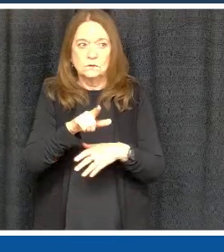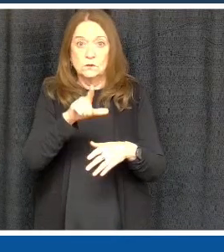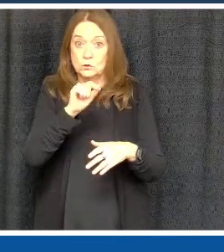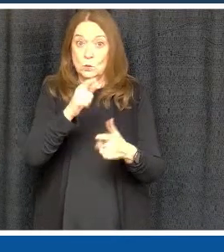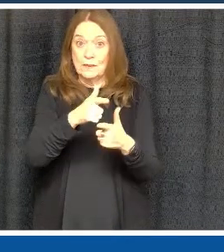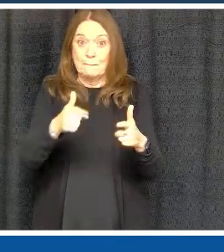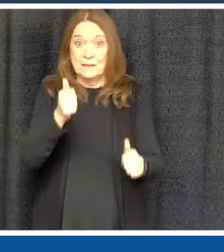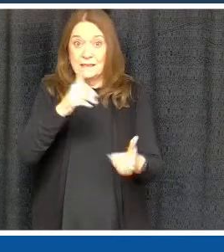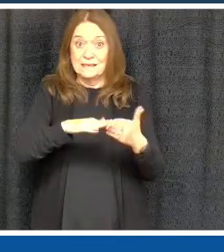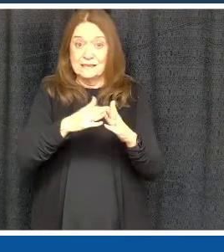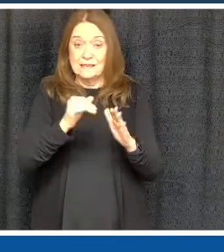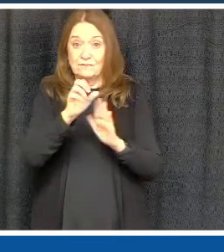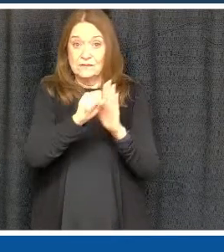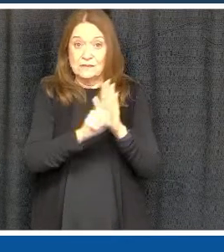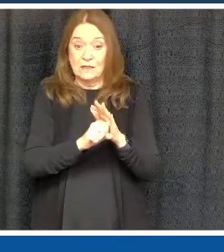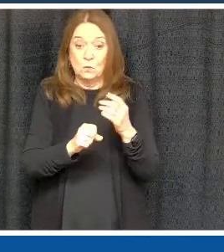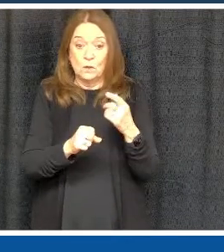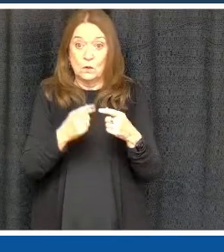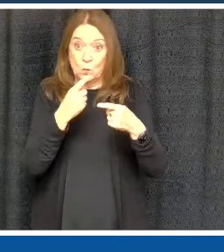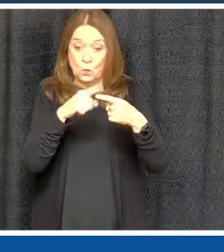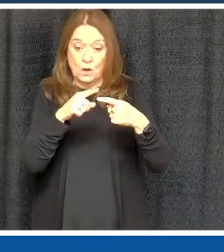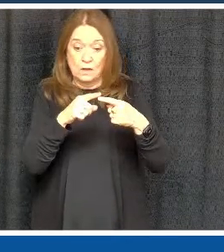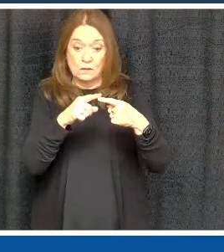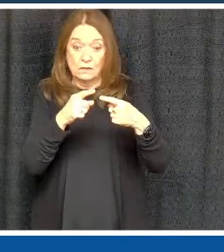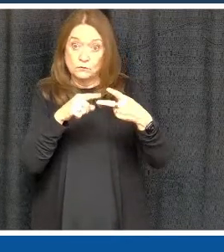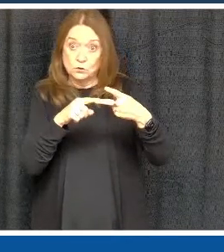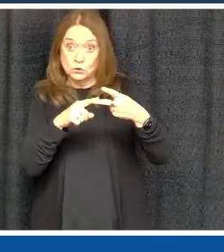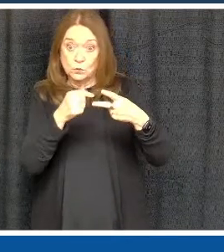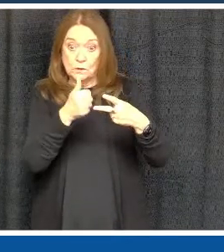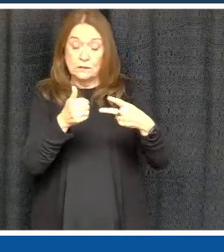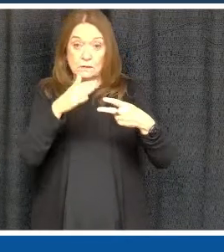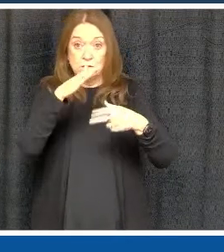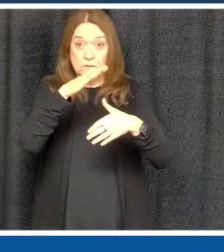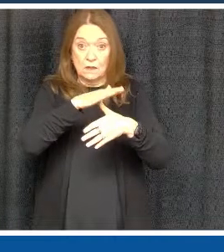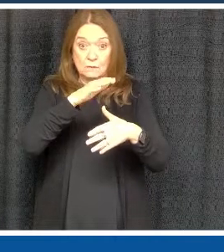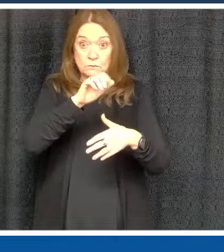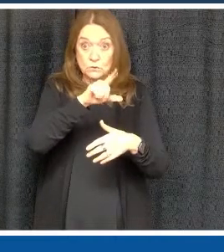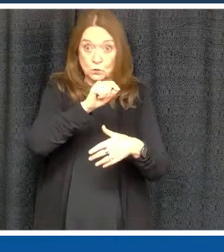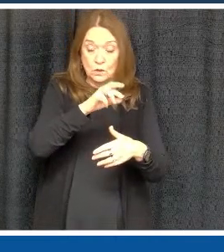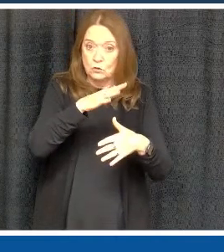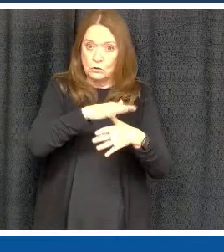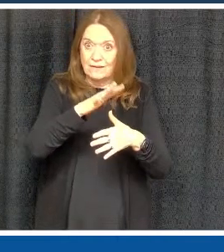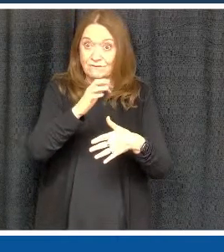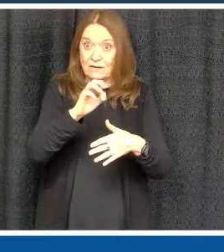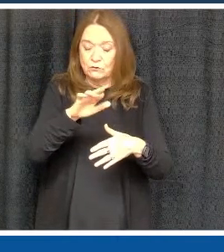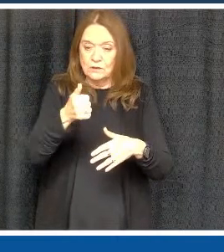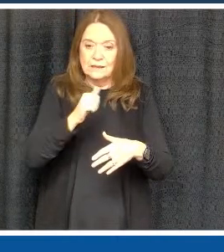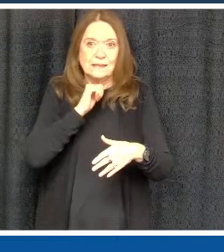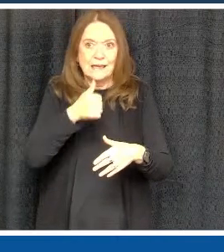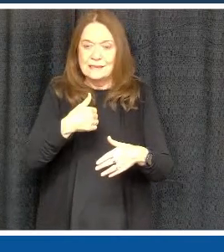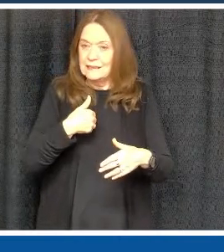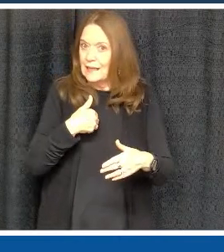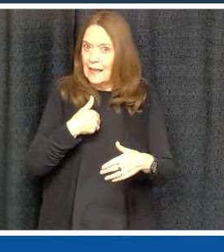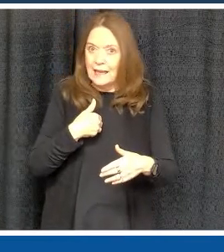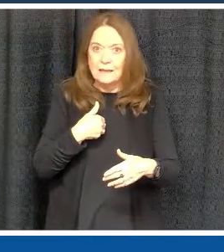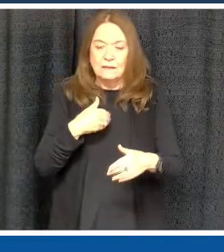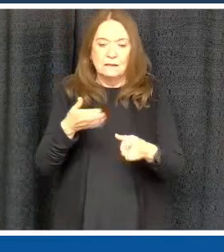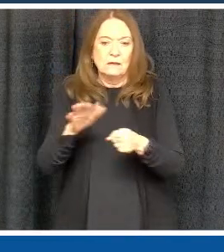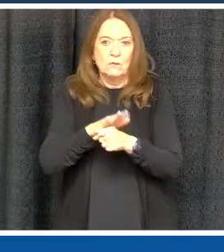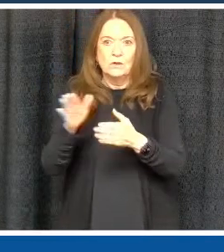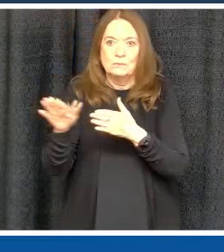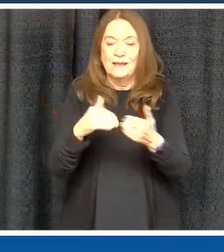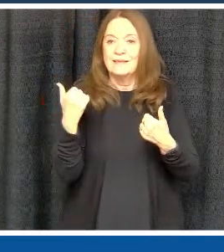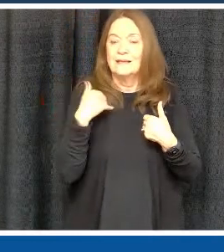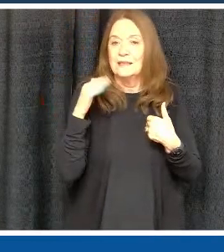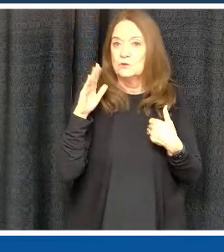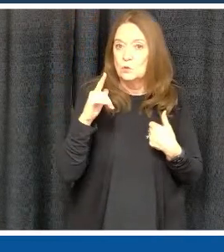cities in the state, we were one of 2 of the top 20 and only one of the top 5 or 10 that hasn't had a comprehensive plan in the last 25 years.